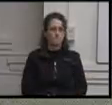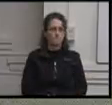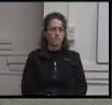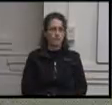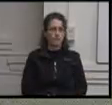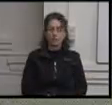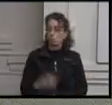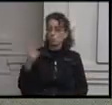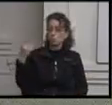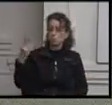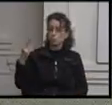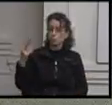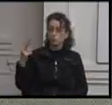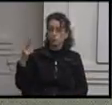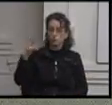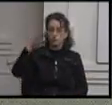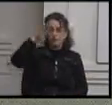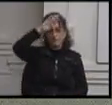at